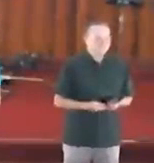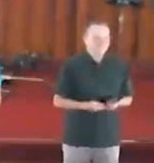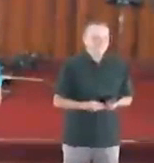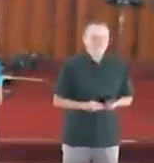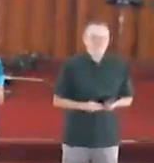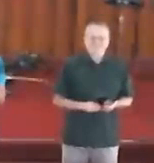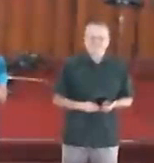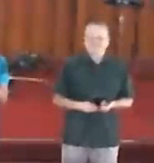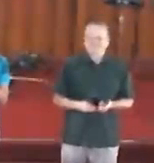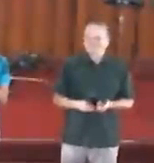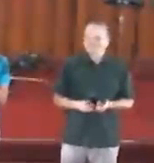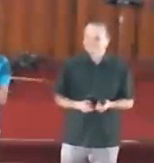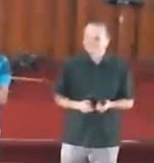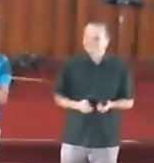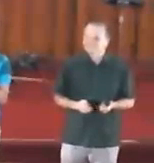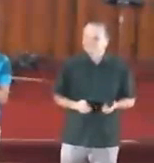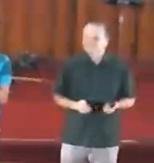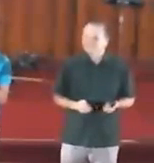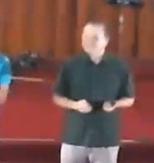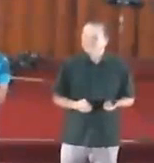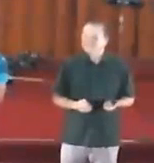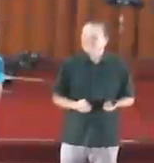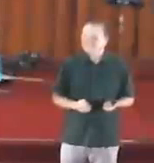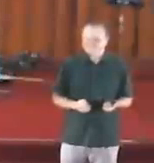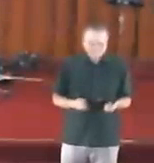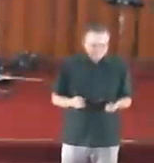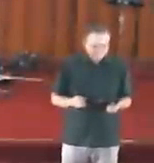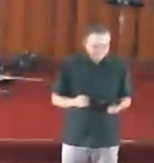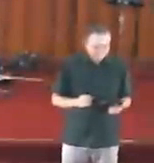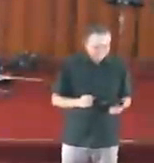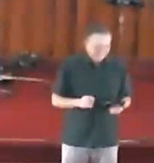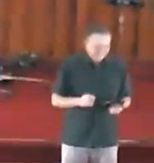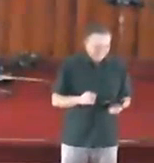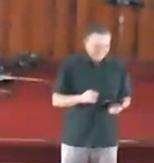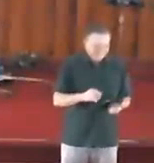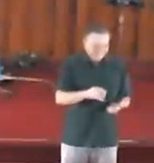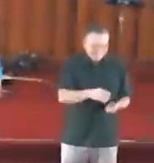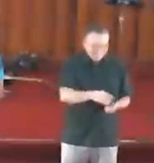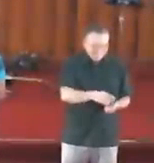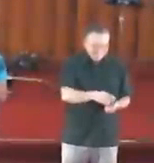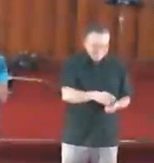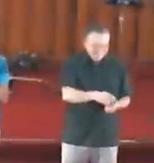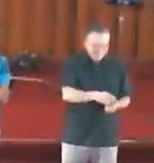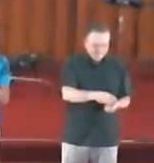it, but sometimes we're like the professor Herbert Jackson, that we park our car on the hill.